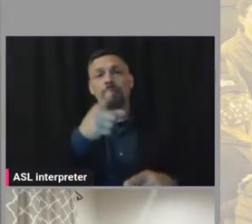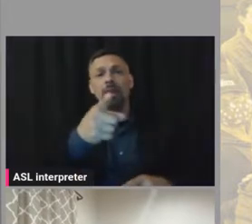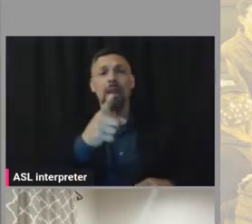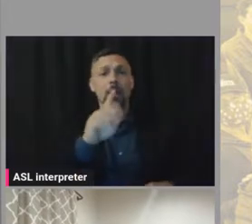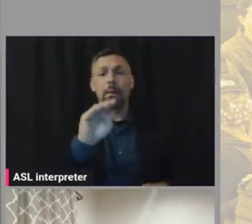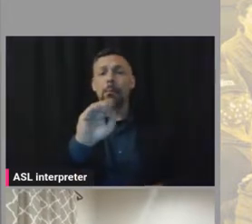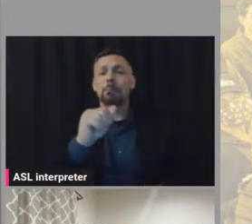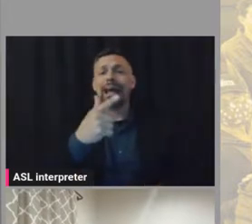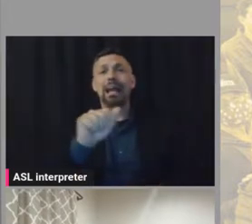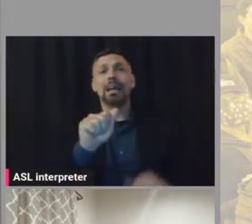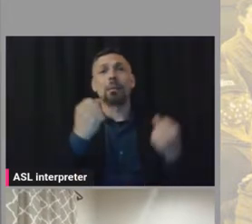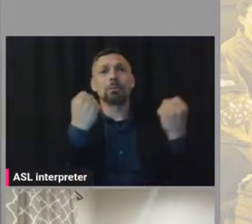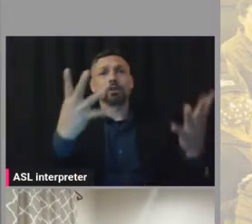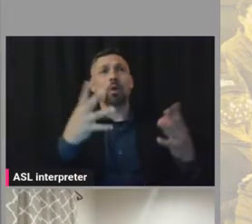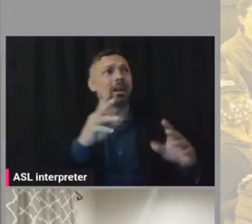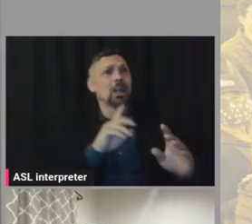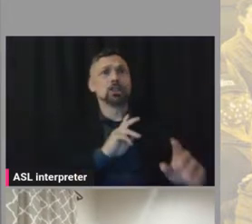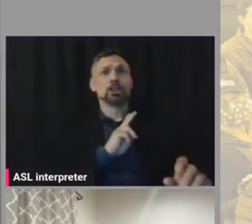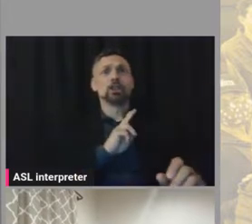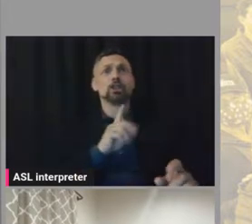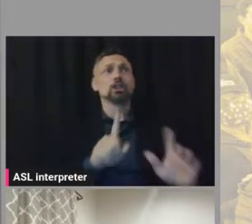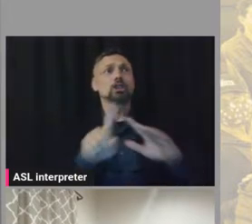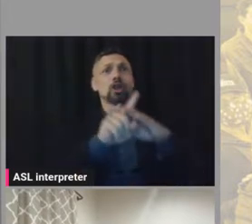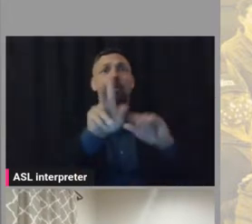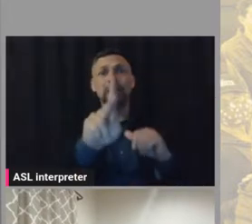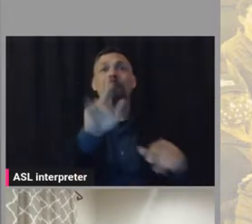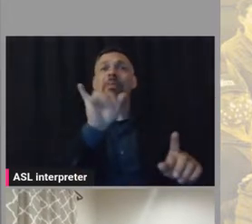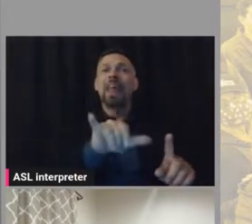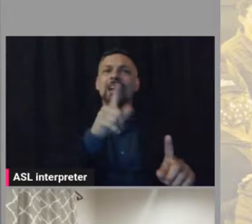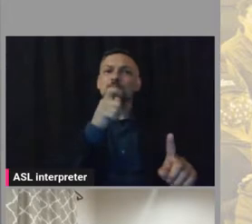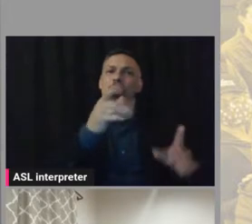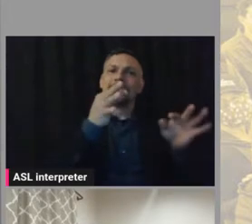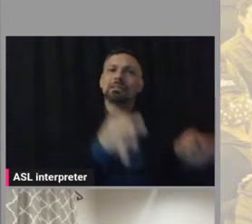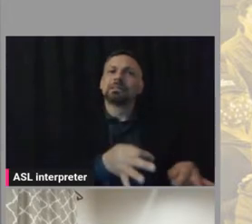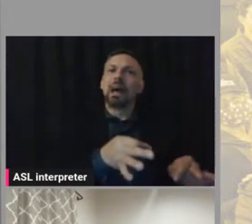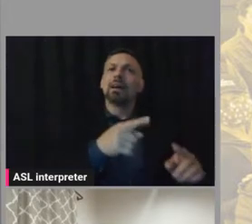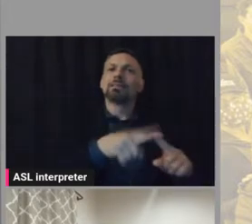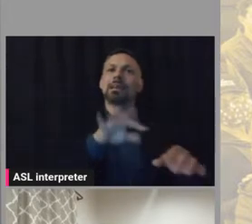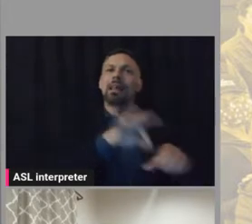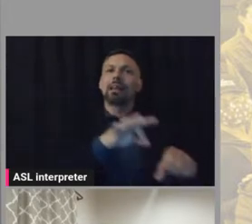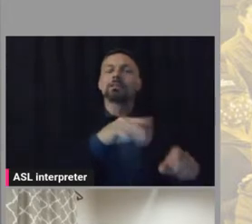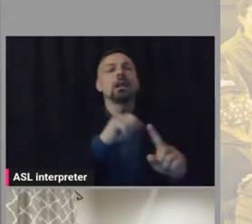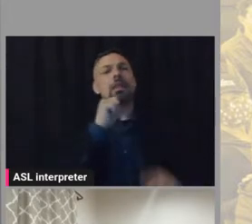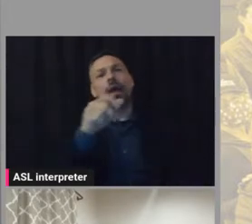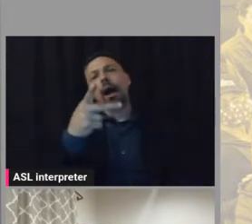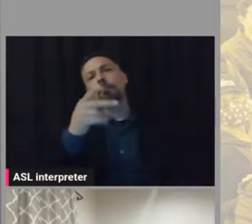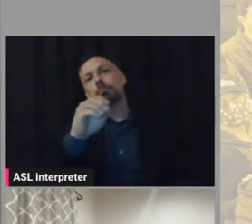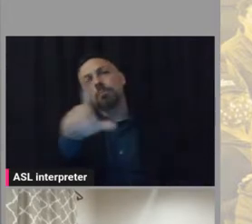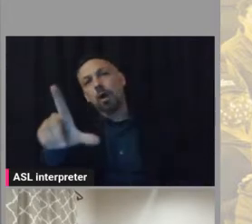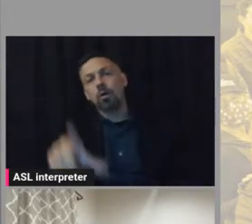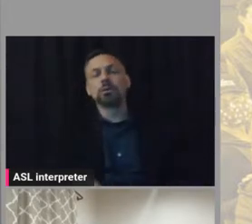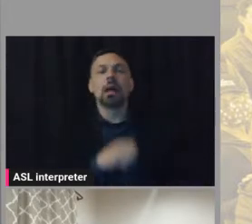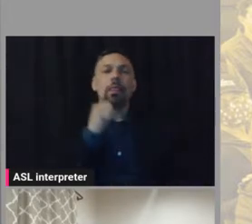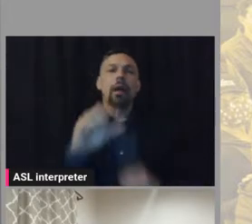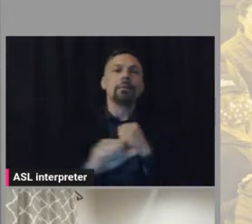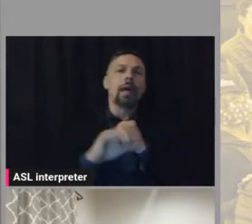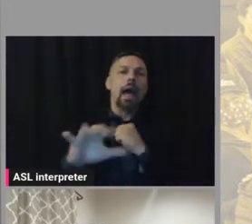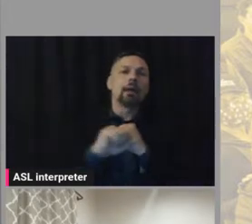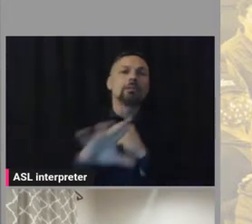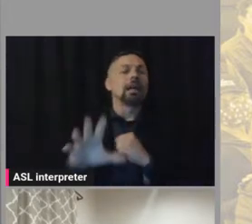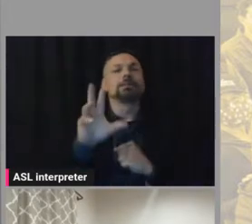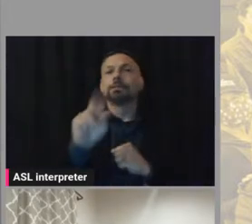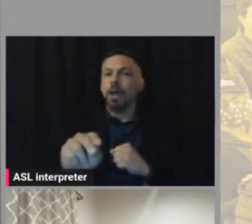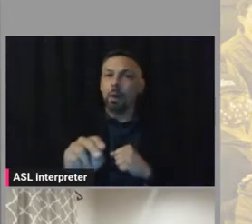out, that's who's going to decide the election. It's not polls. It's not, you know, the advertising that's going to be flooding. It's